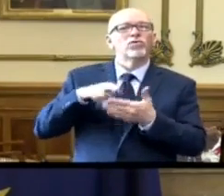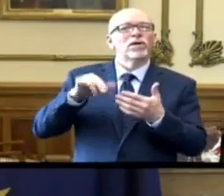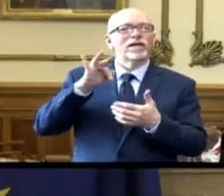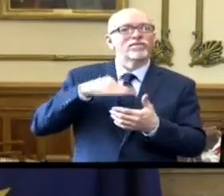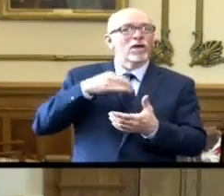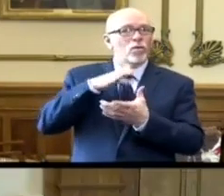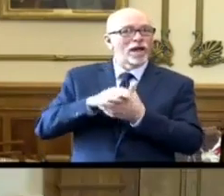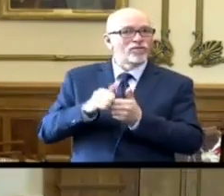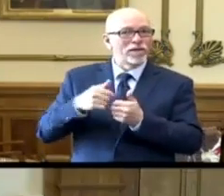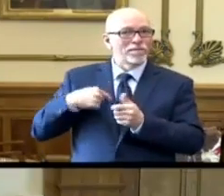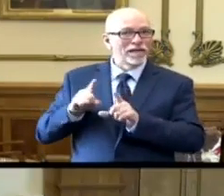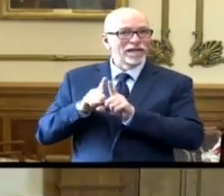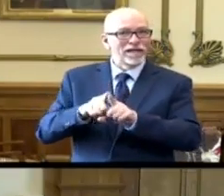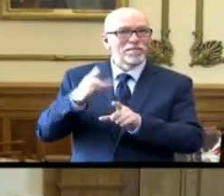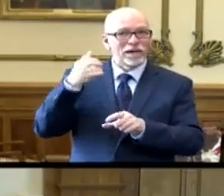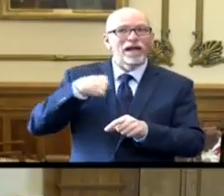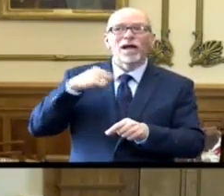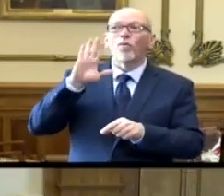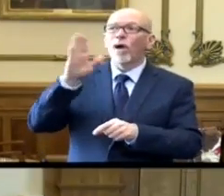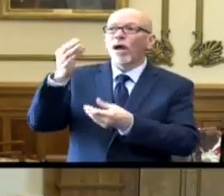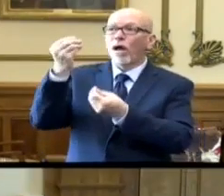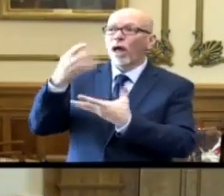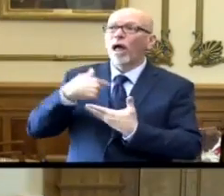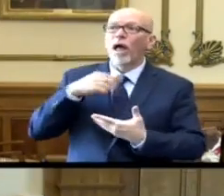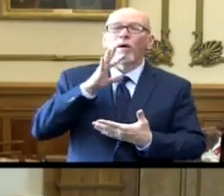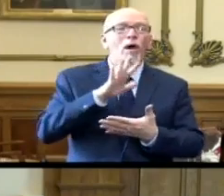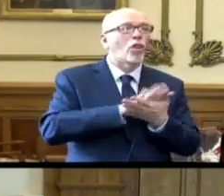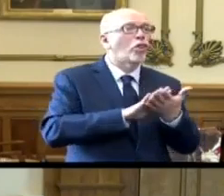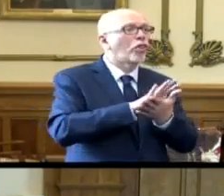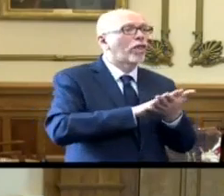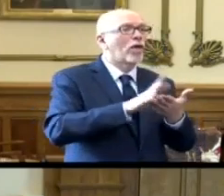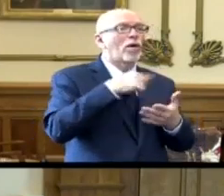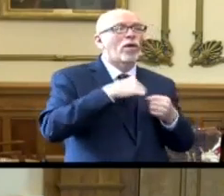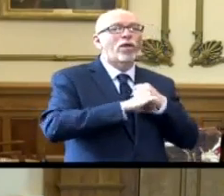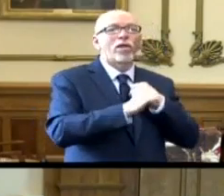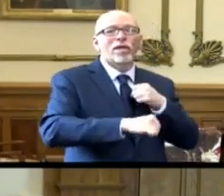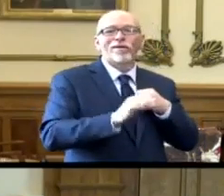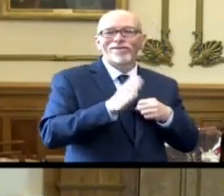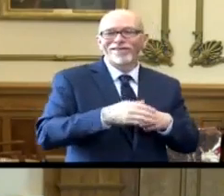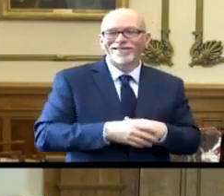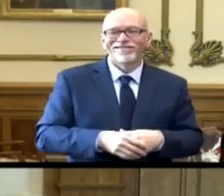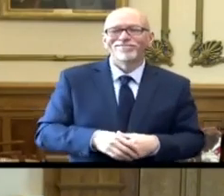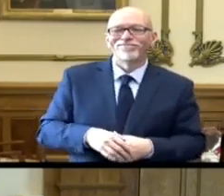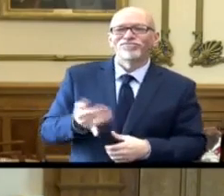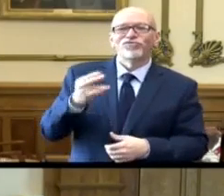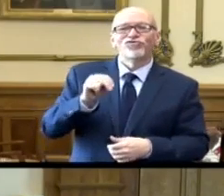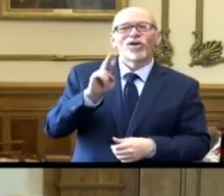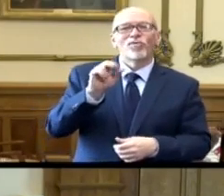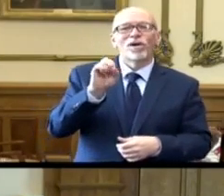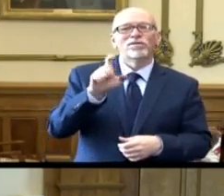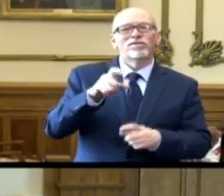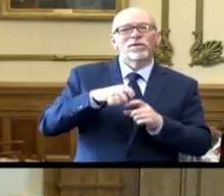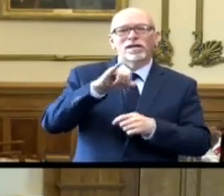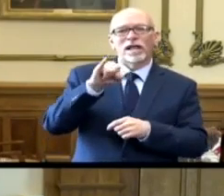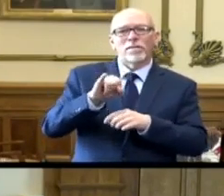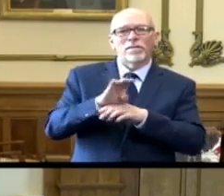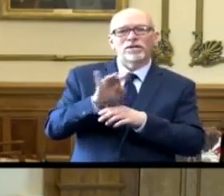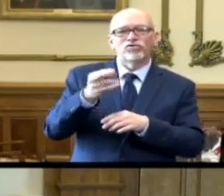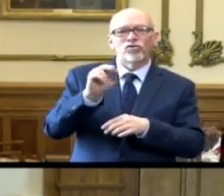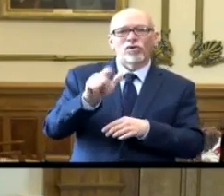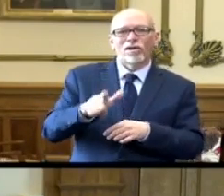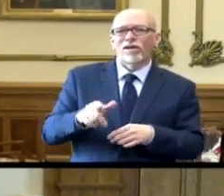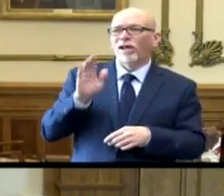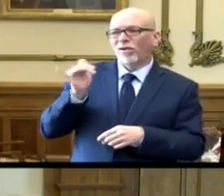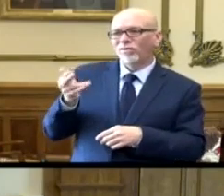if my wife was with me, because I would embellish if she was not. So I get it. John Russell, the Indianapolis Business Journal.